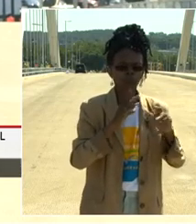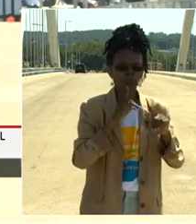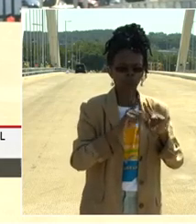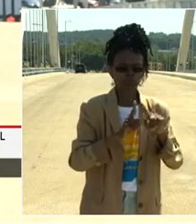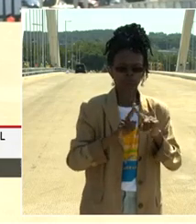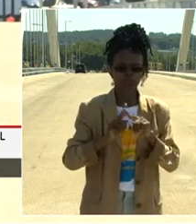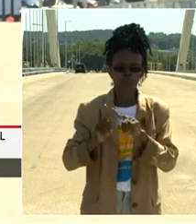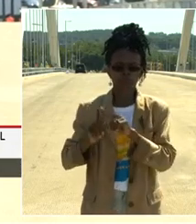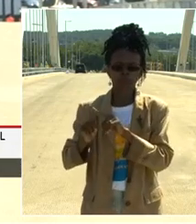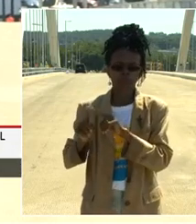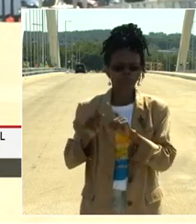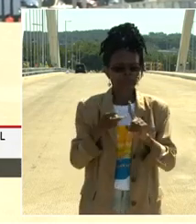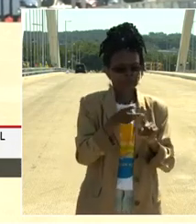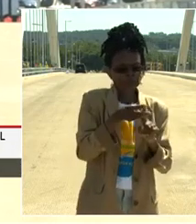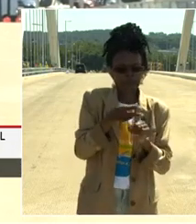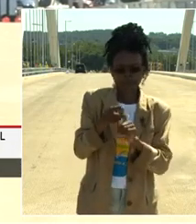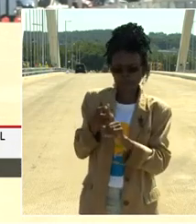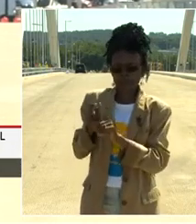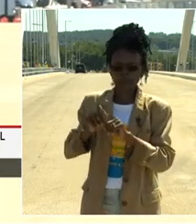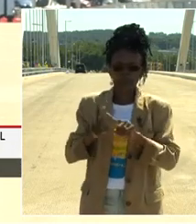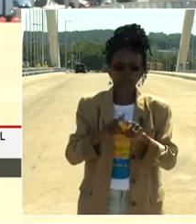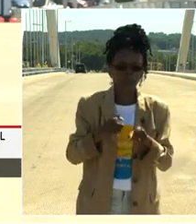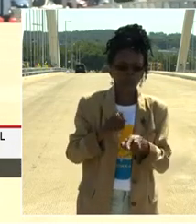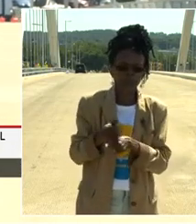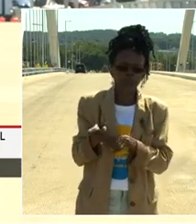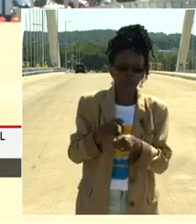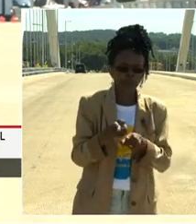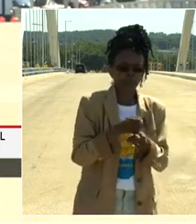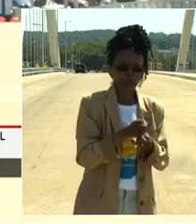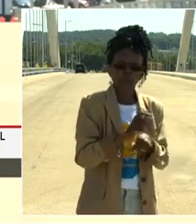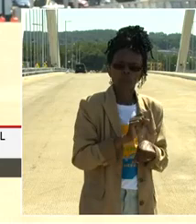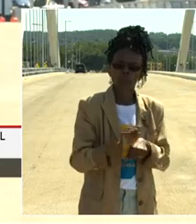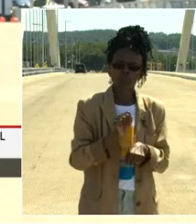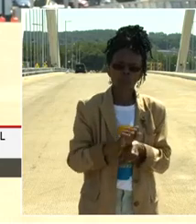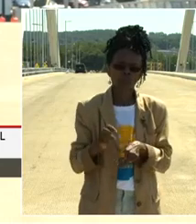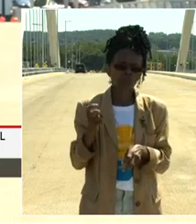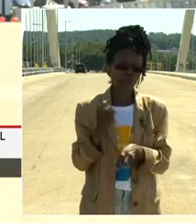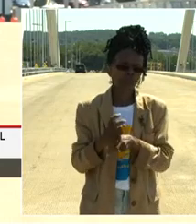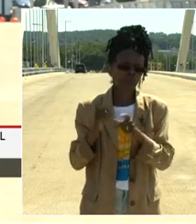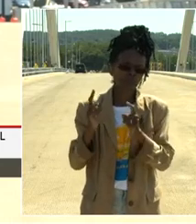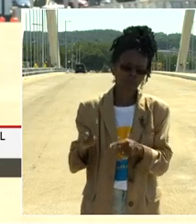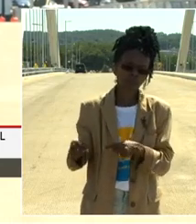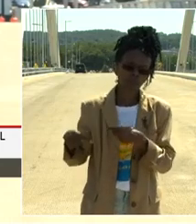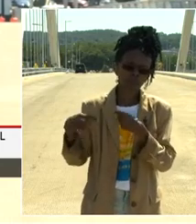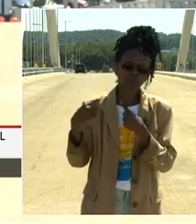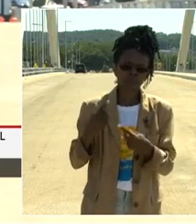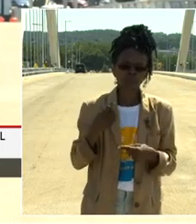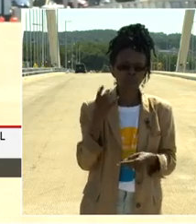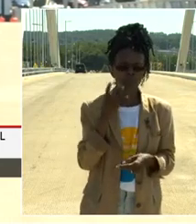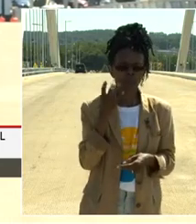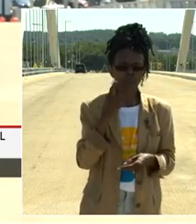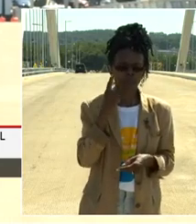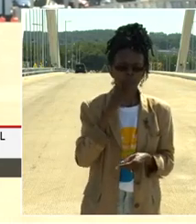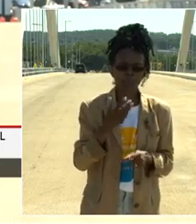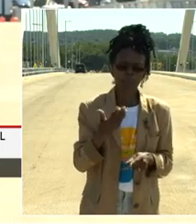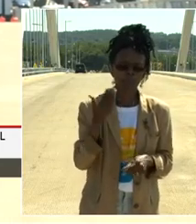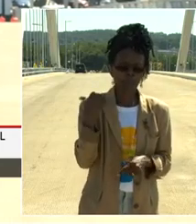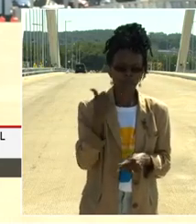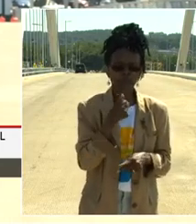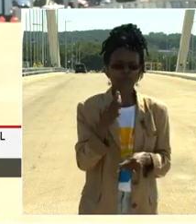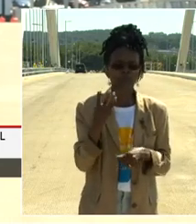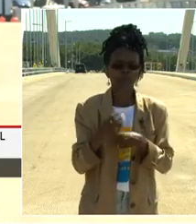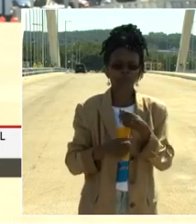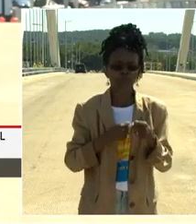procurement specialists who have worked just tirelessly, certainly over the last several years, to